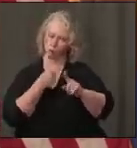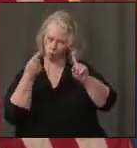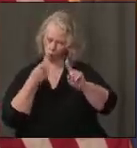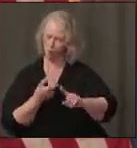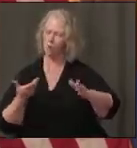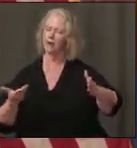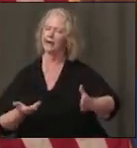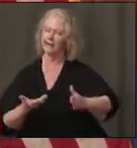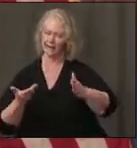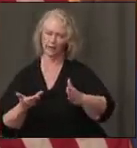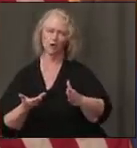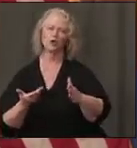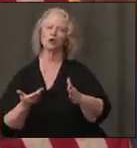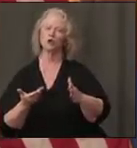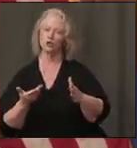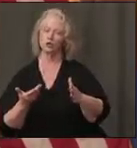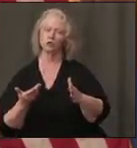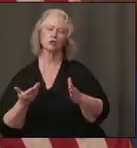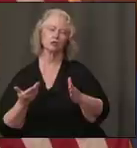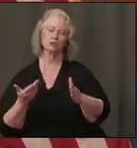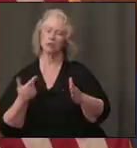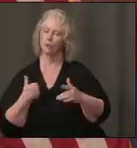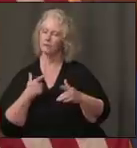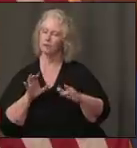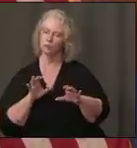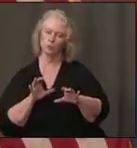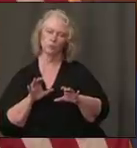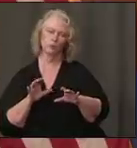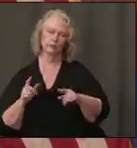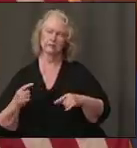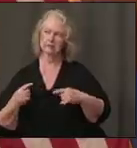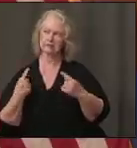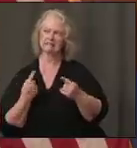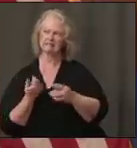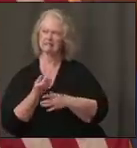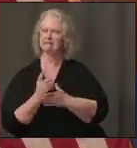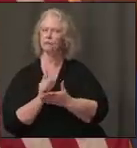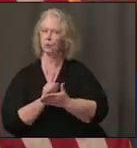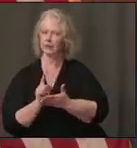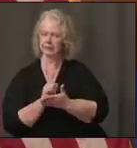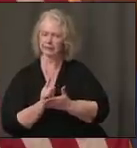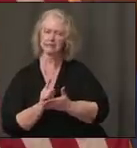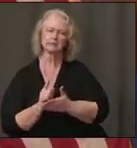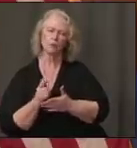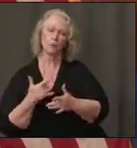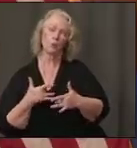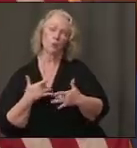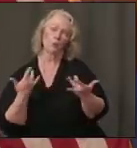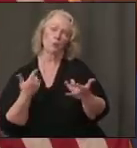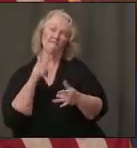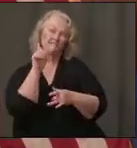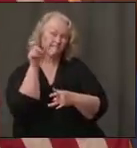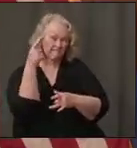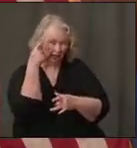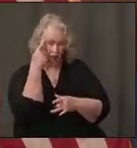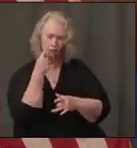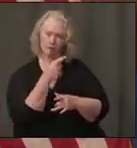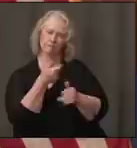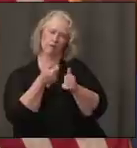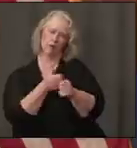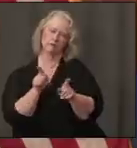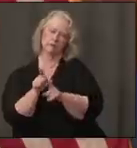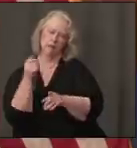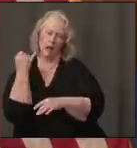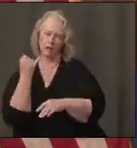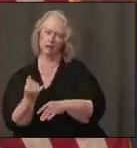state testing strategy that we've been trying to execute against for several weeks now. So we're thrilled to see the federal guidance come out that's in line with that. I think